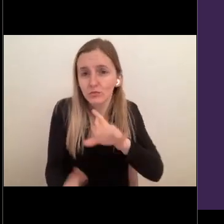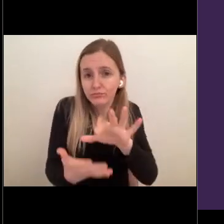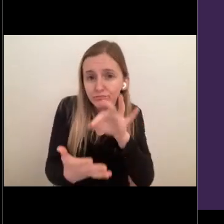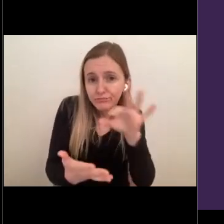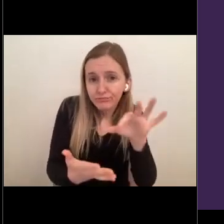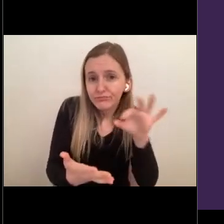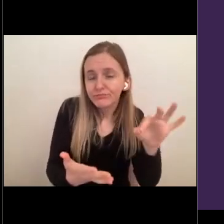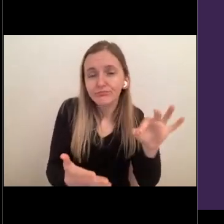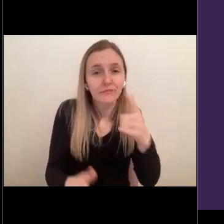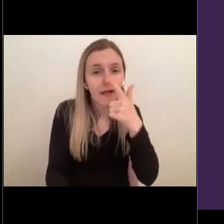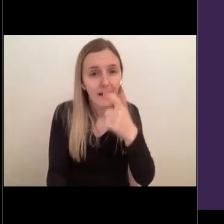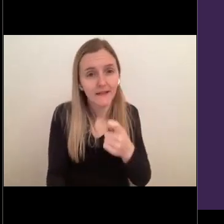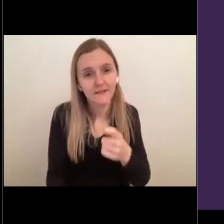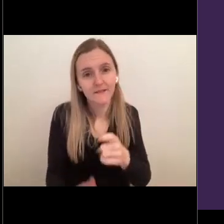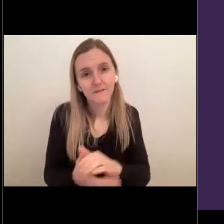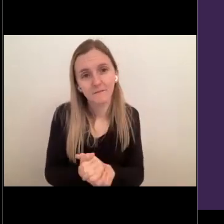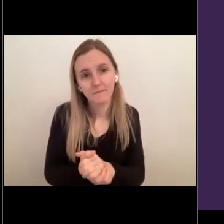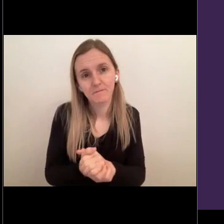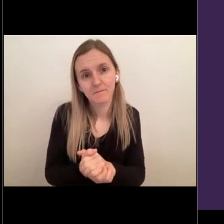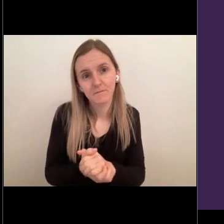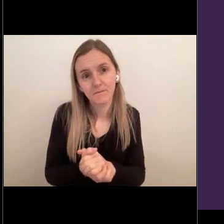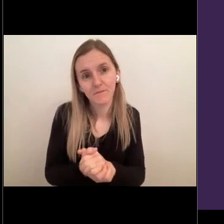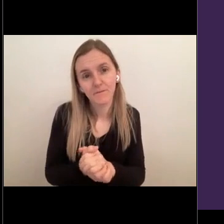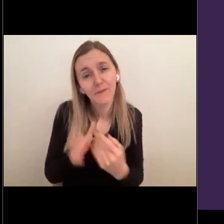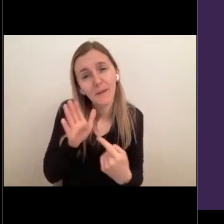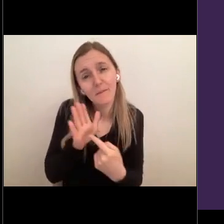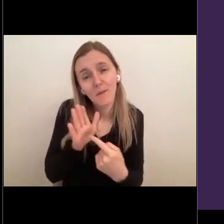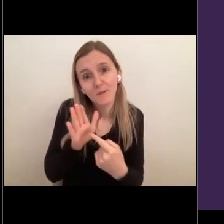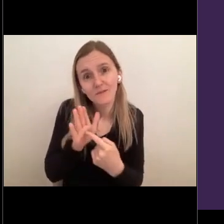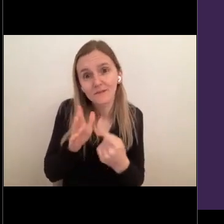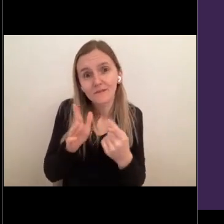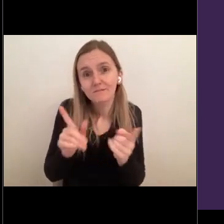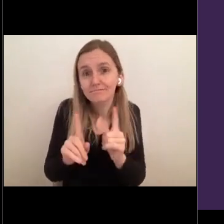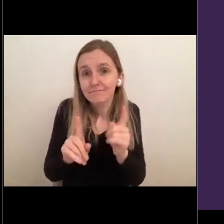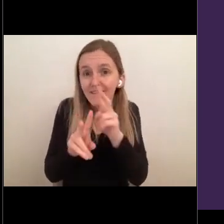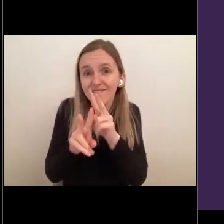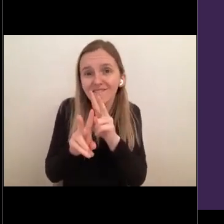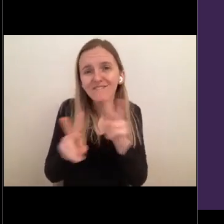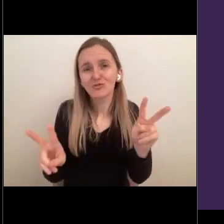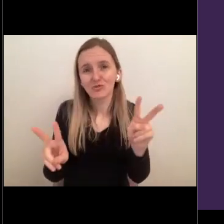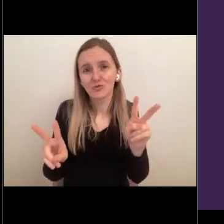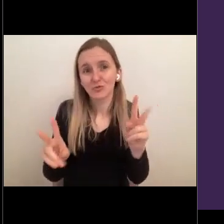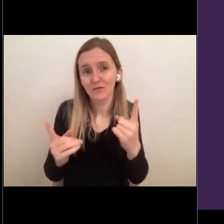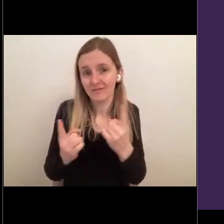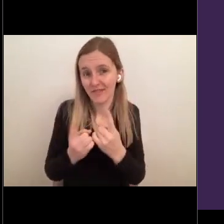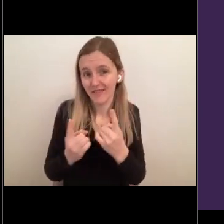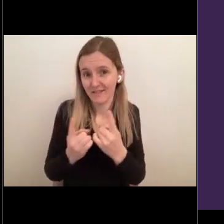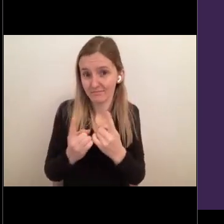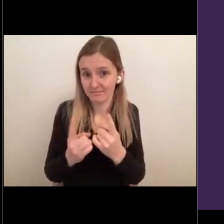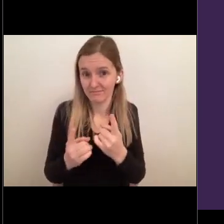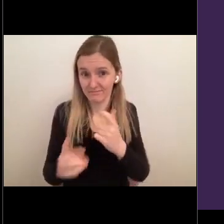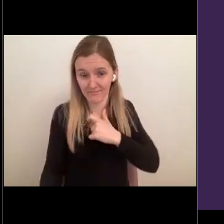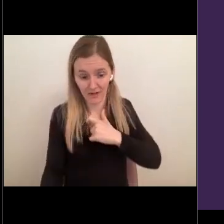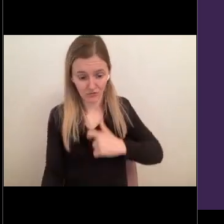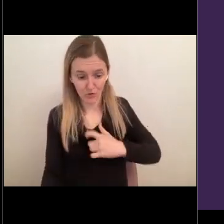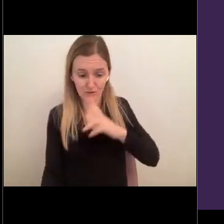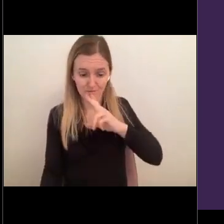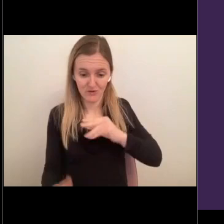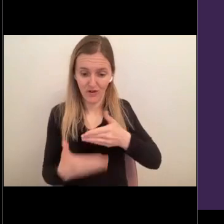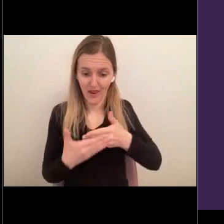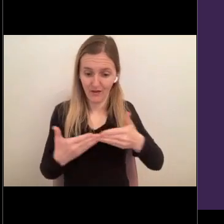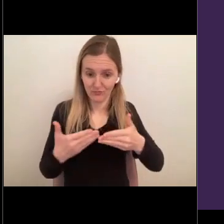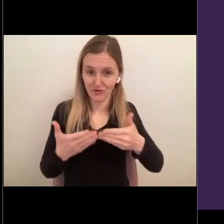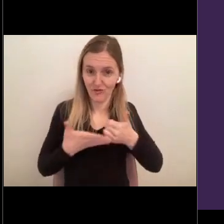You know, the keeping it visual. I know I would say this as a speech and language therapist, keeping things